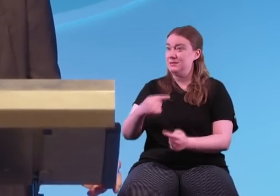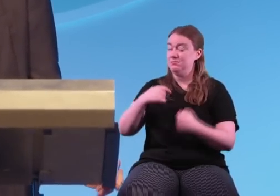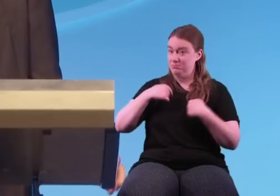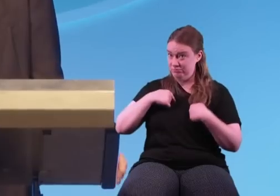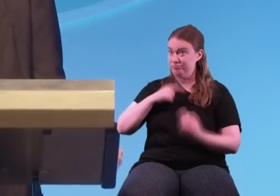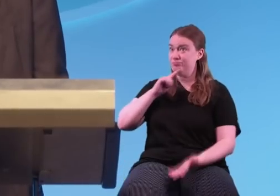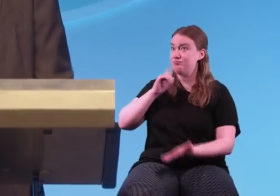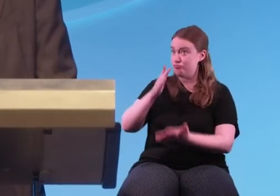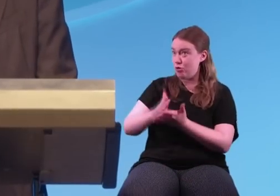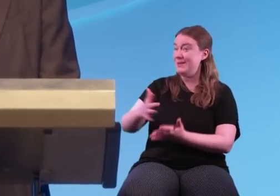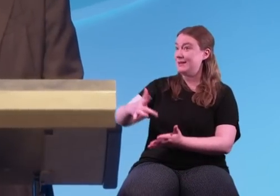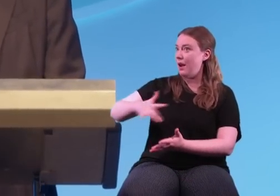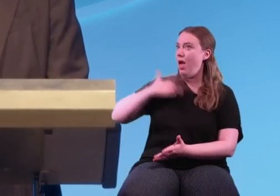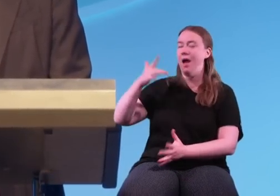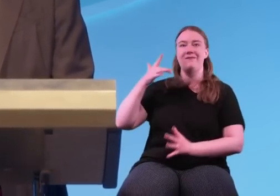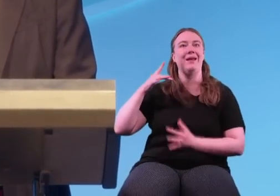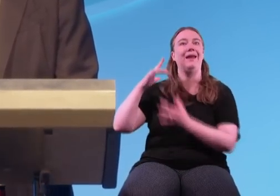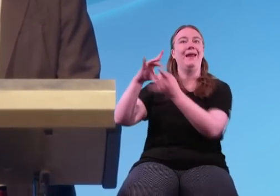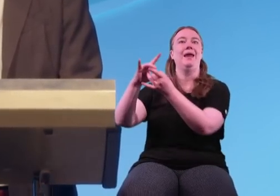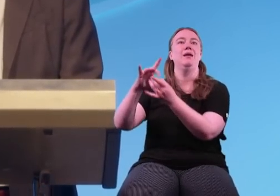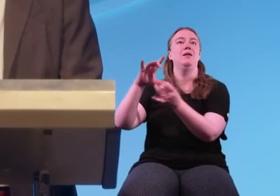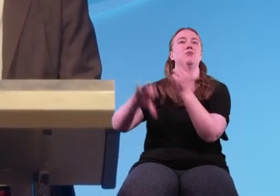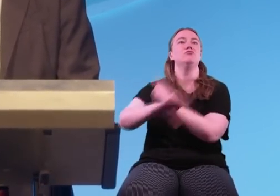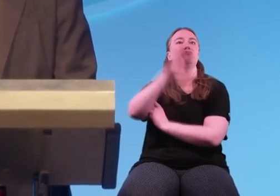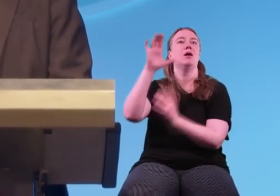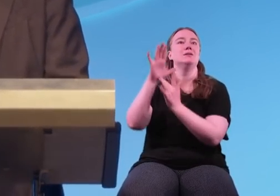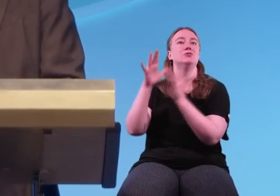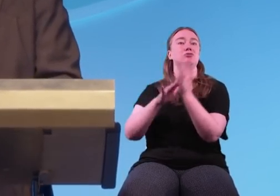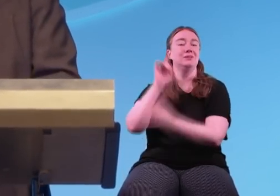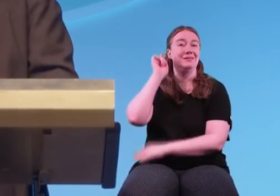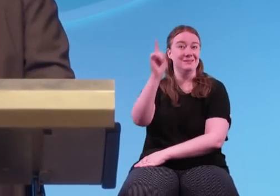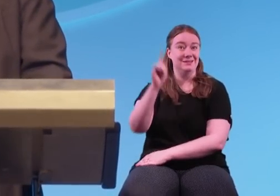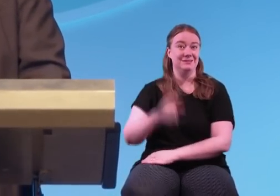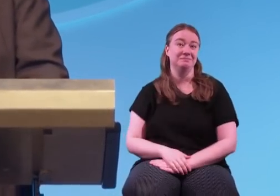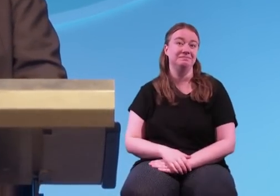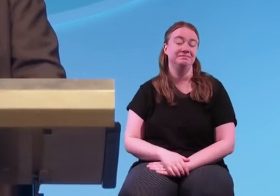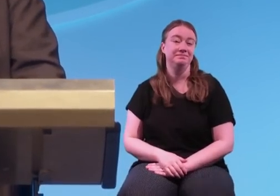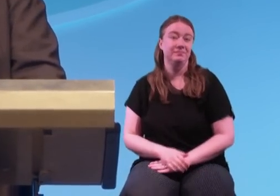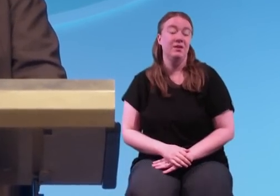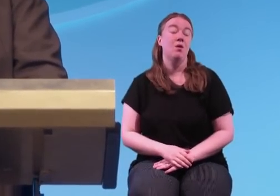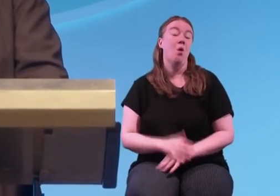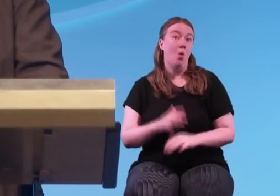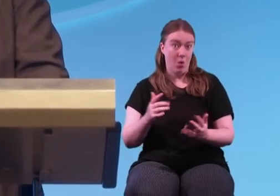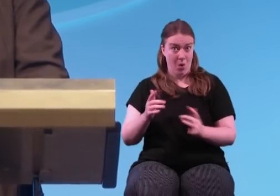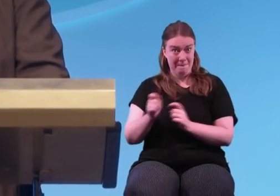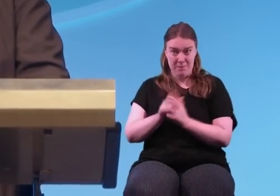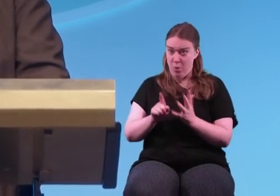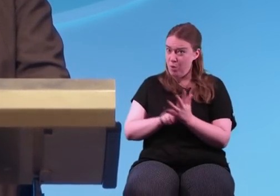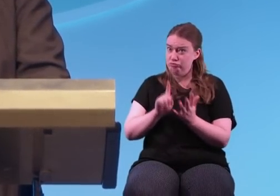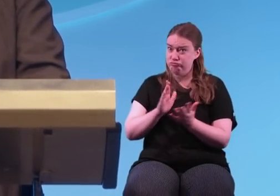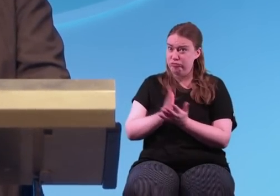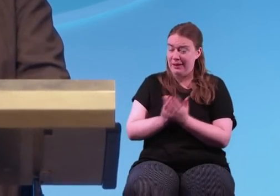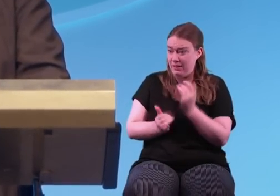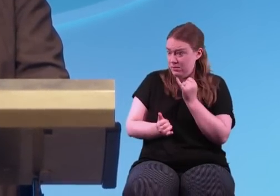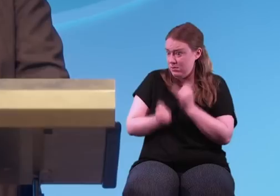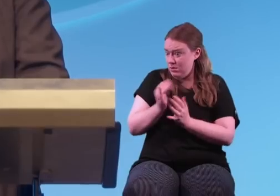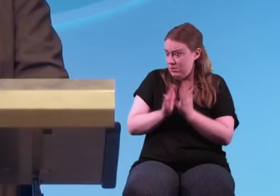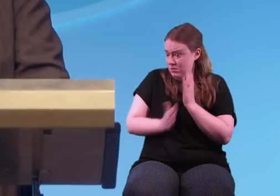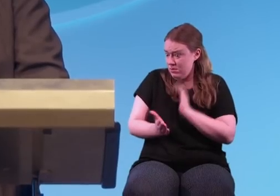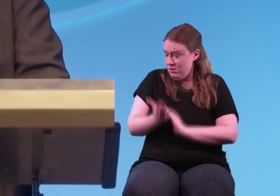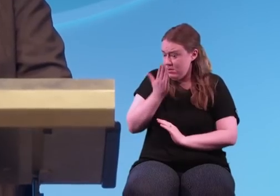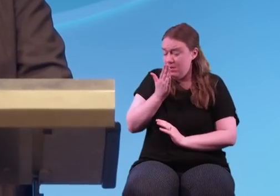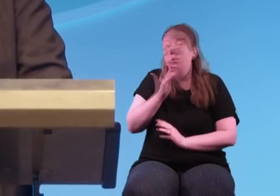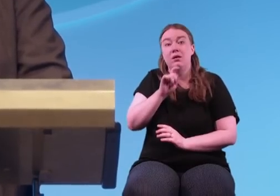in Christ Jesus. Of course, if you think of him in the prospect of his death, you realize just